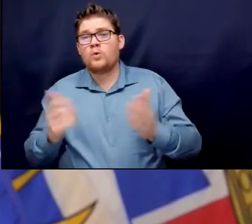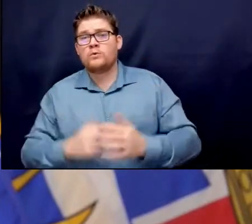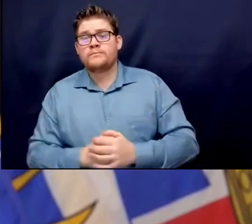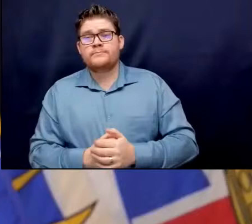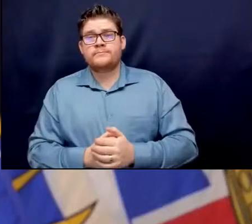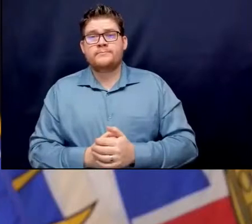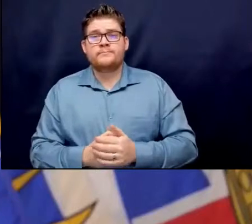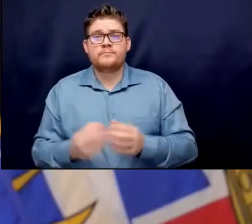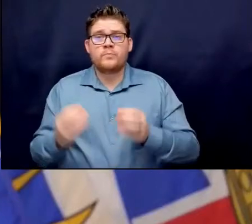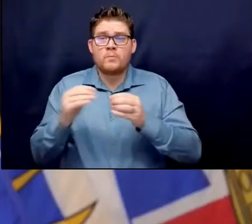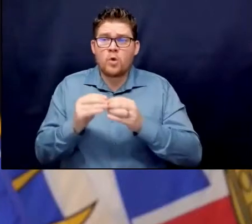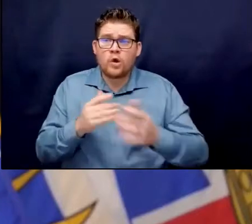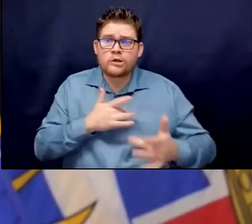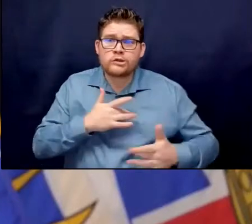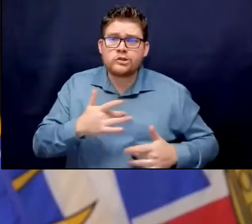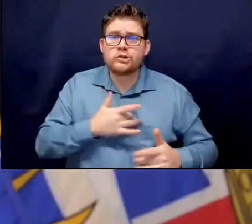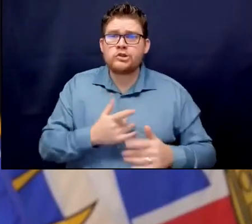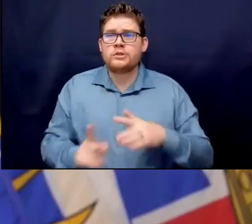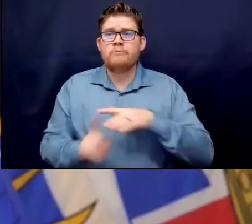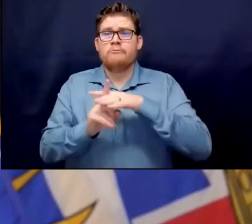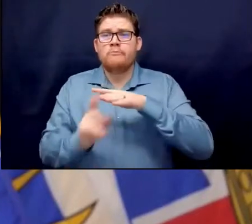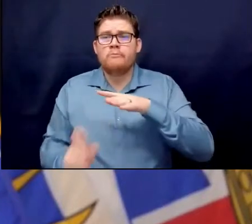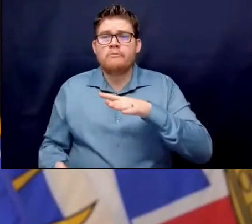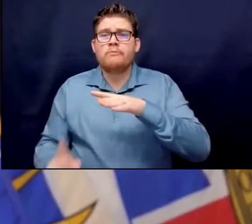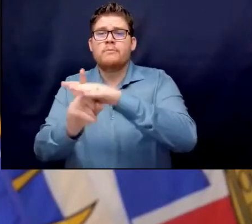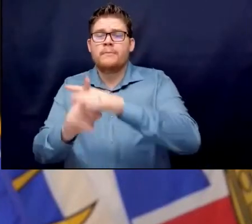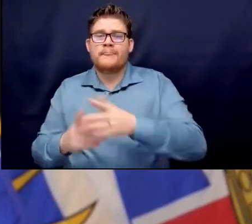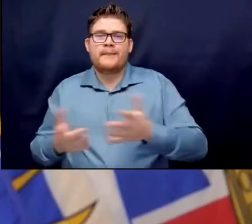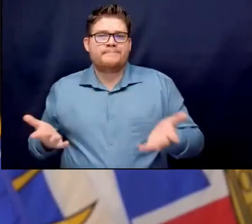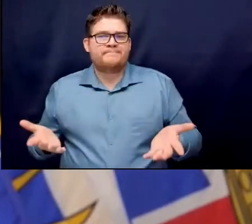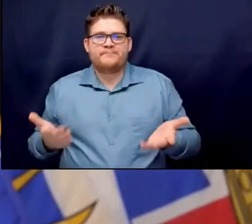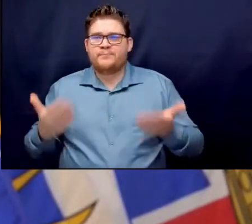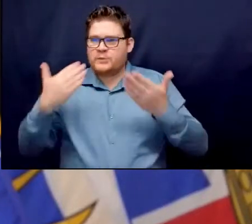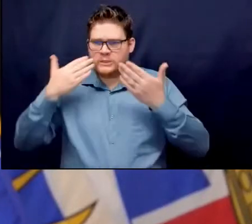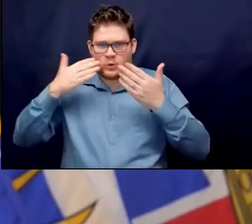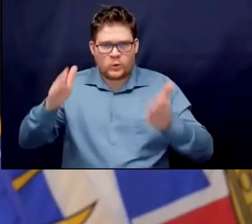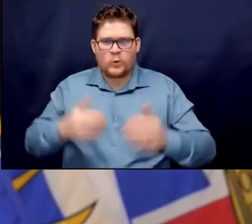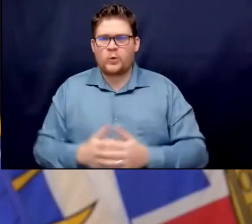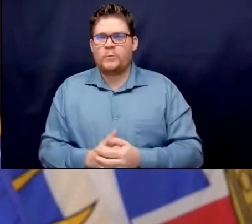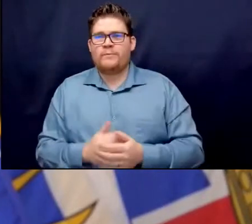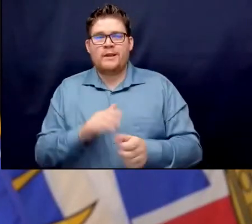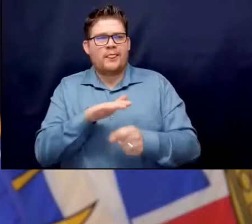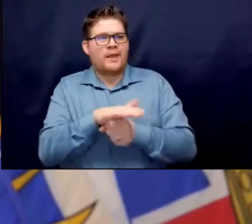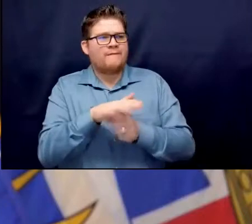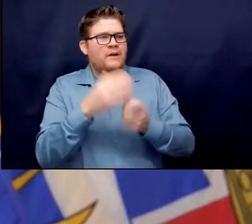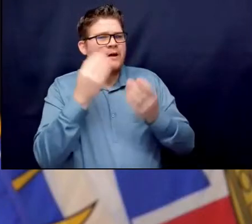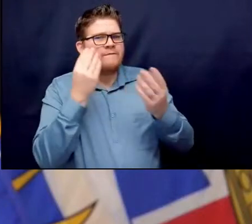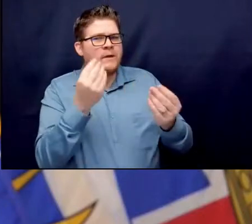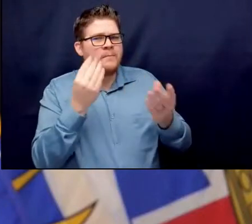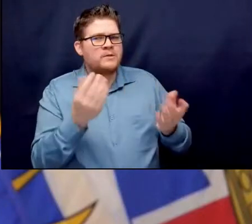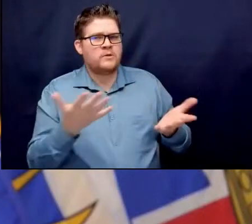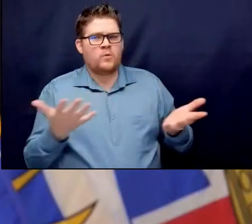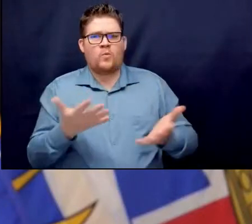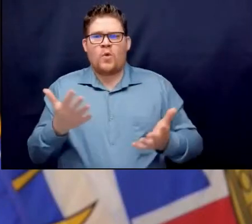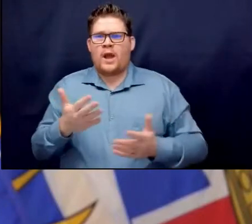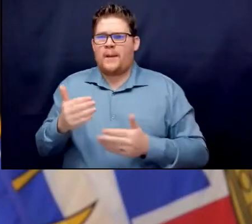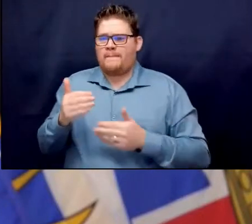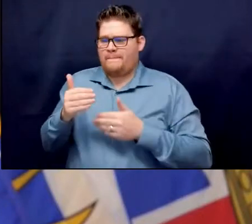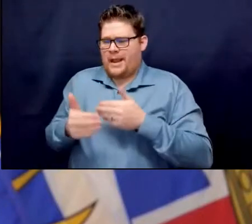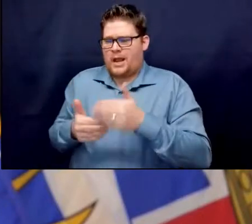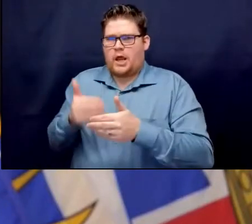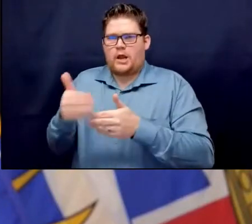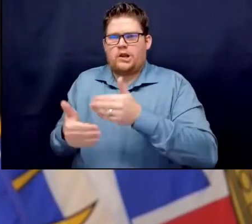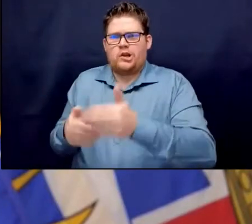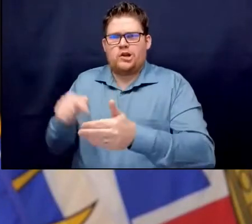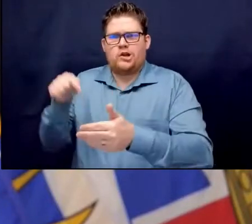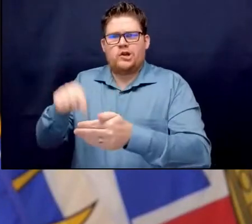caveats, and as I mentioned, we don't yet know what the patterns are going to be of this virus circulating in our communities. Is it going to be